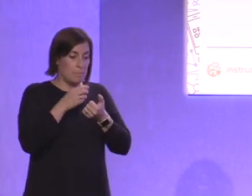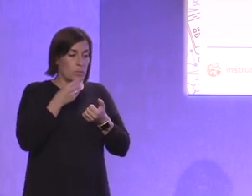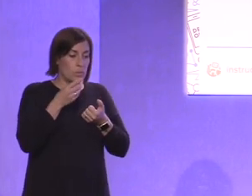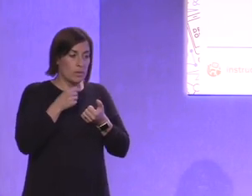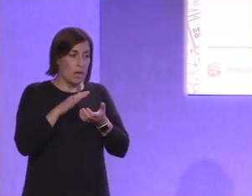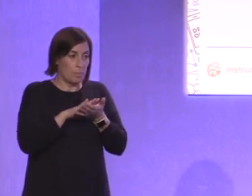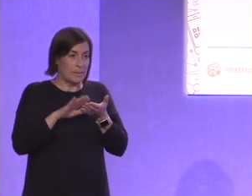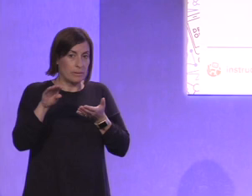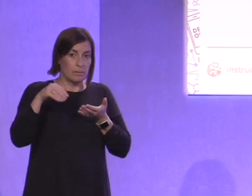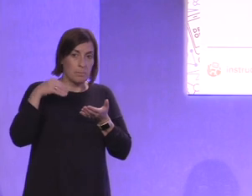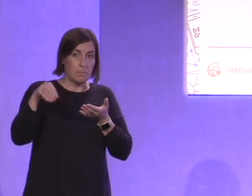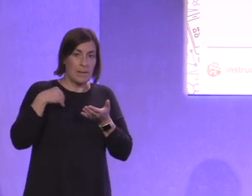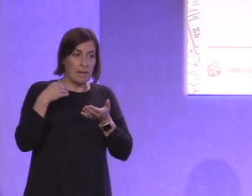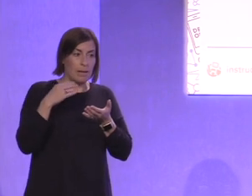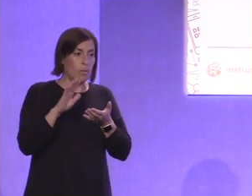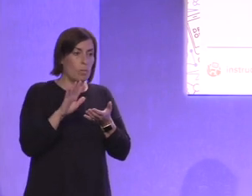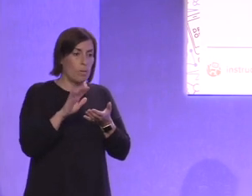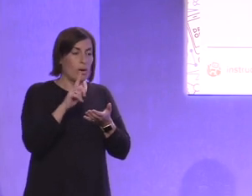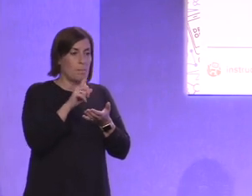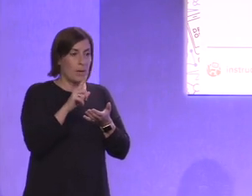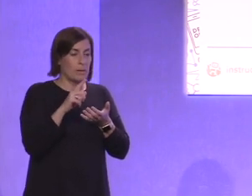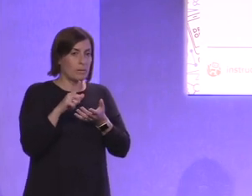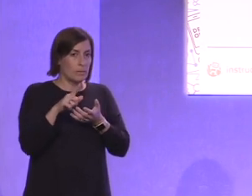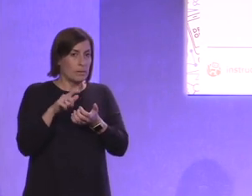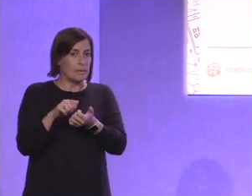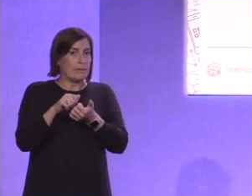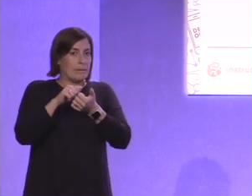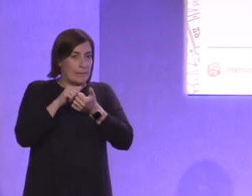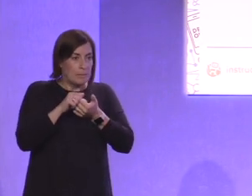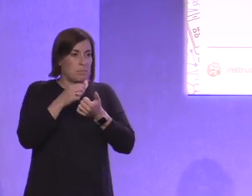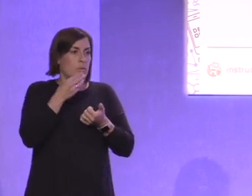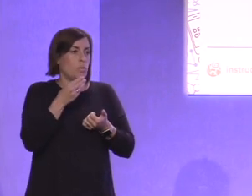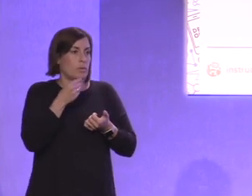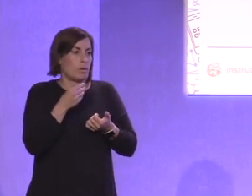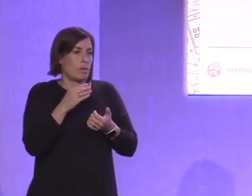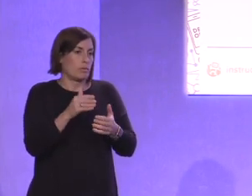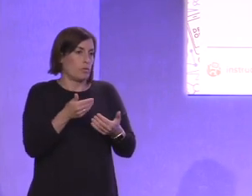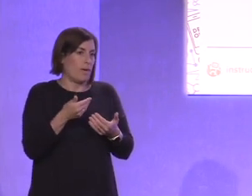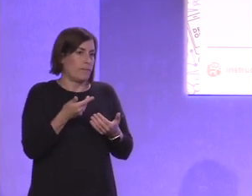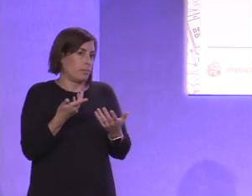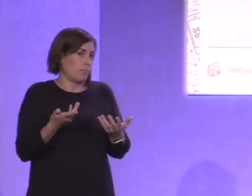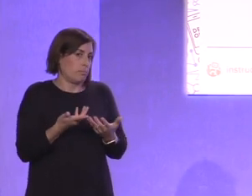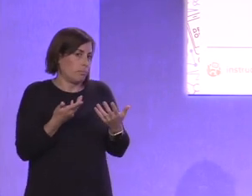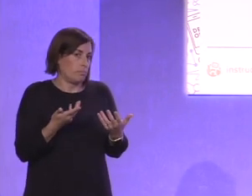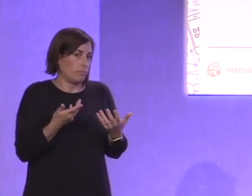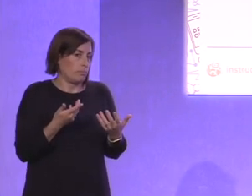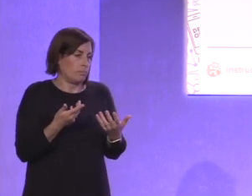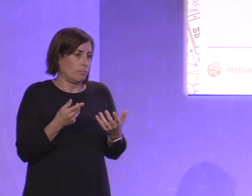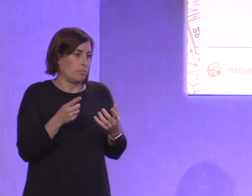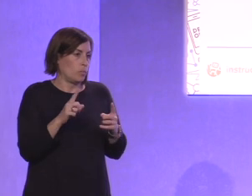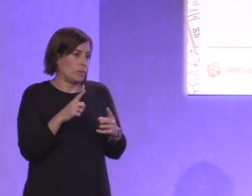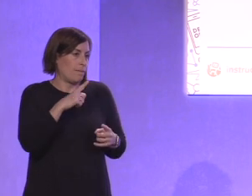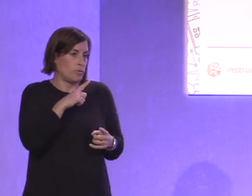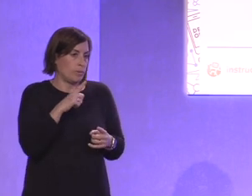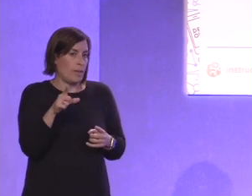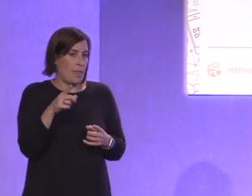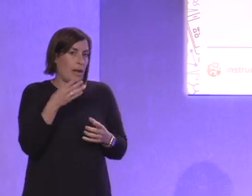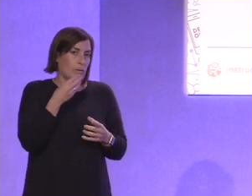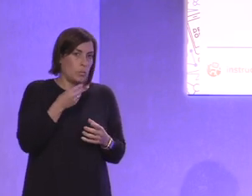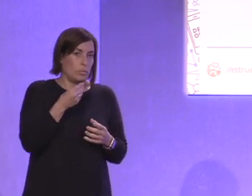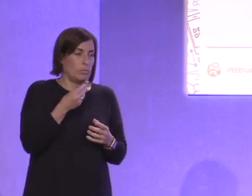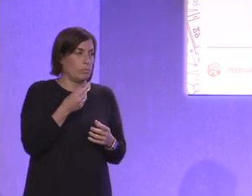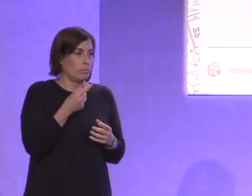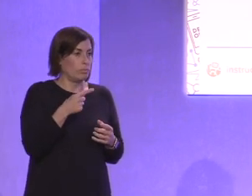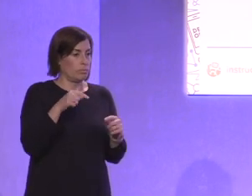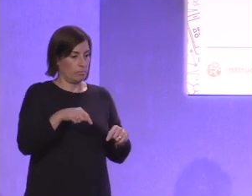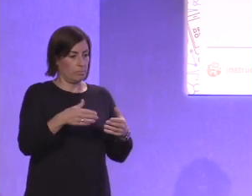paying you money, but you are retaining a user of your service for whatever reason. So